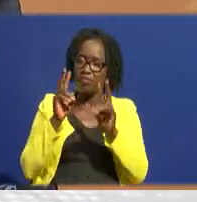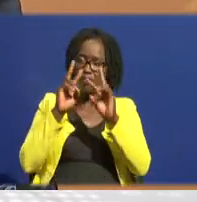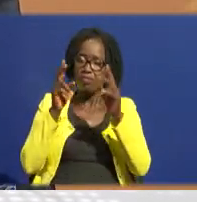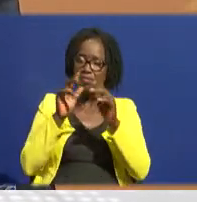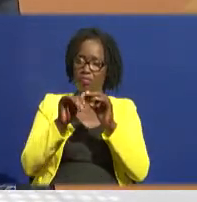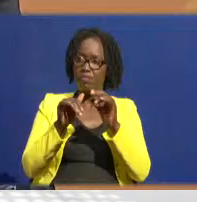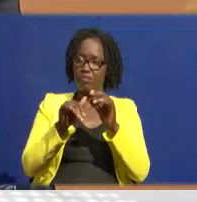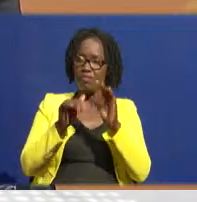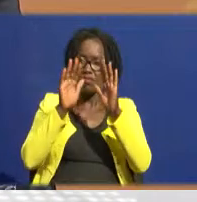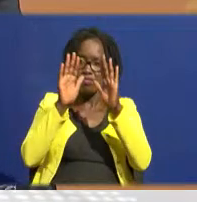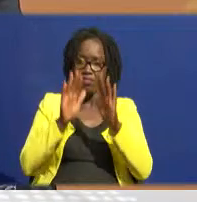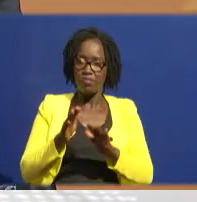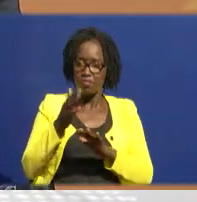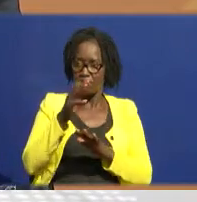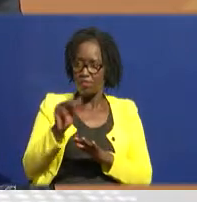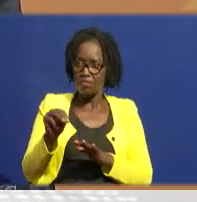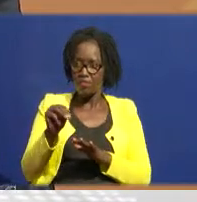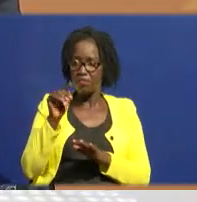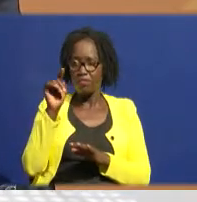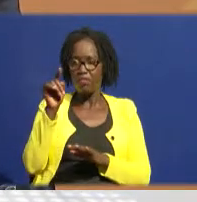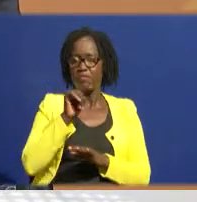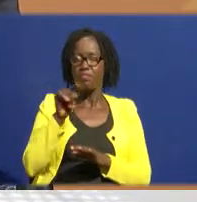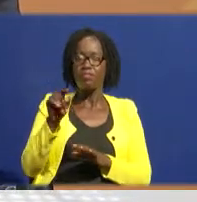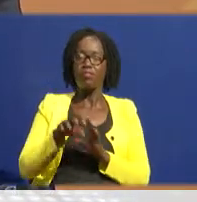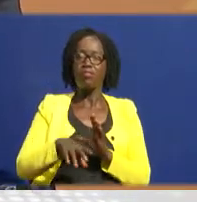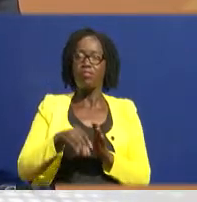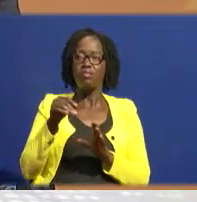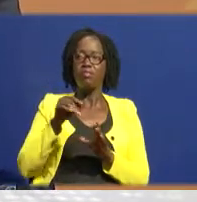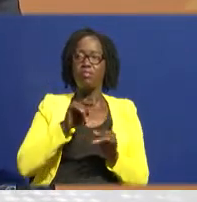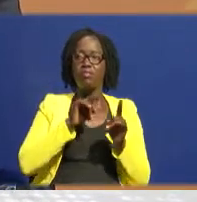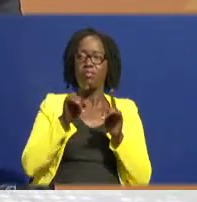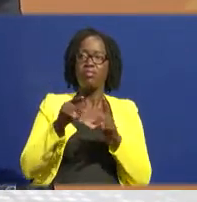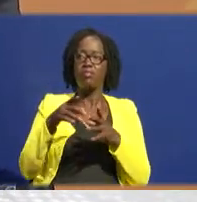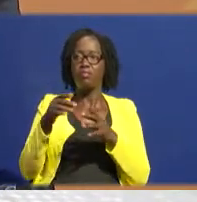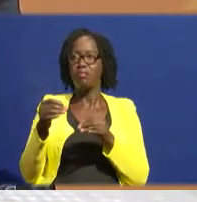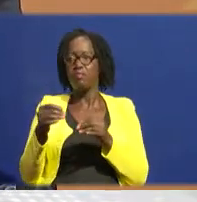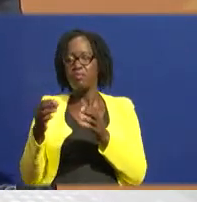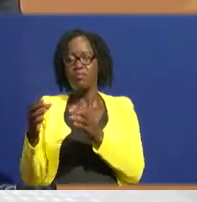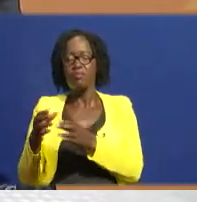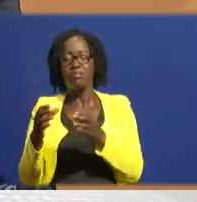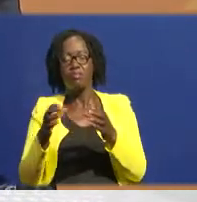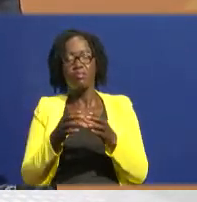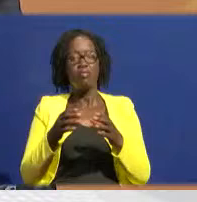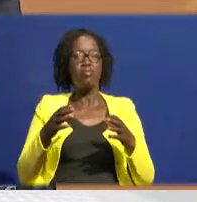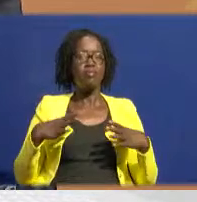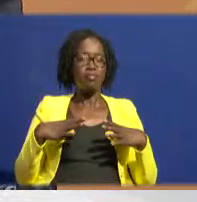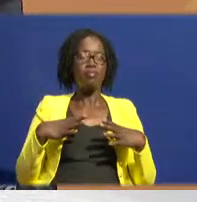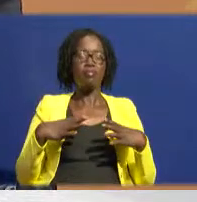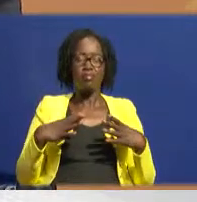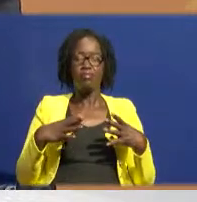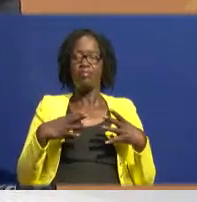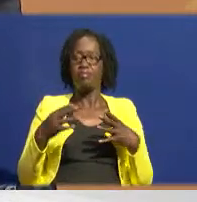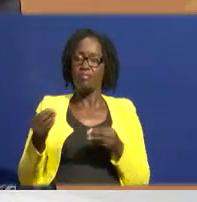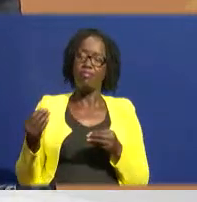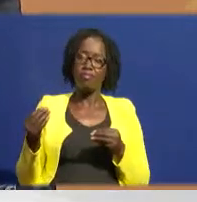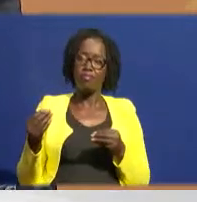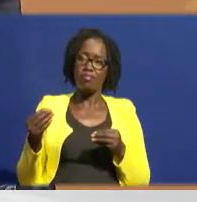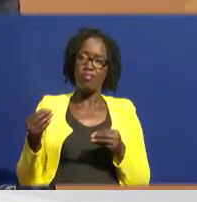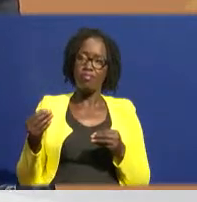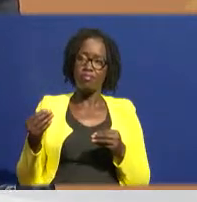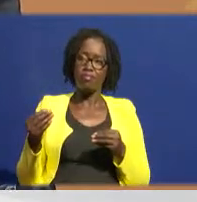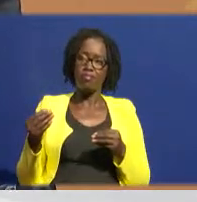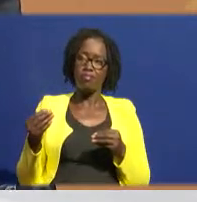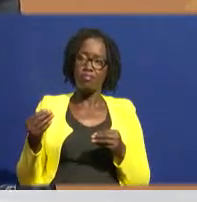that are important to them. And therefore, you'll find them attending either they organize a retreat, and they go there, they